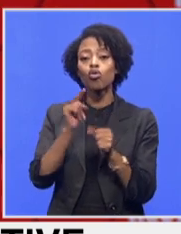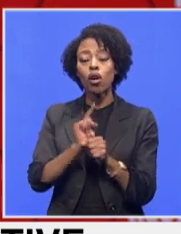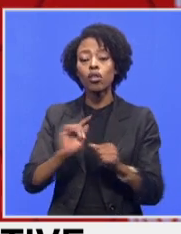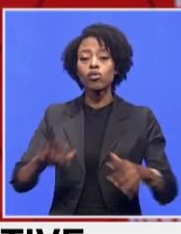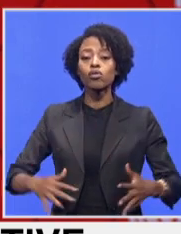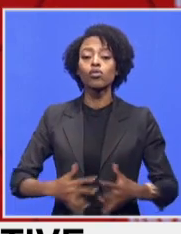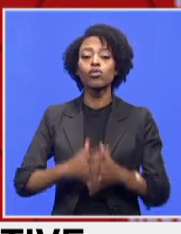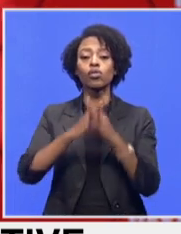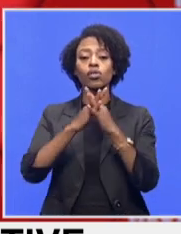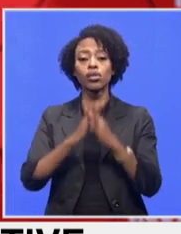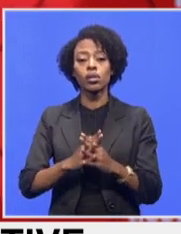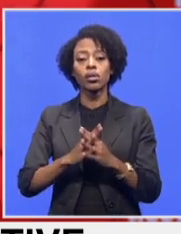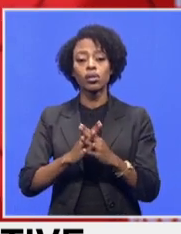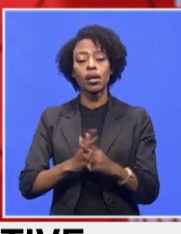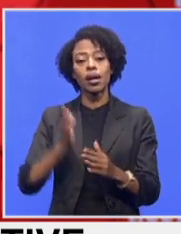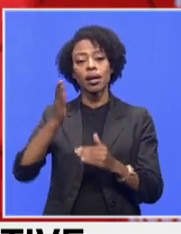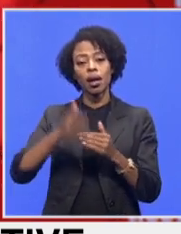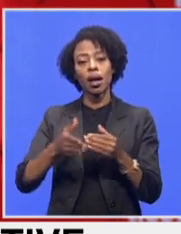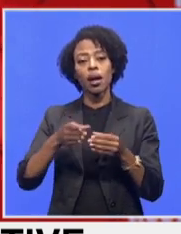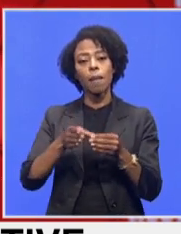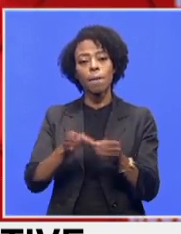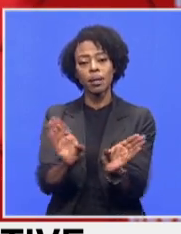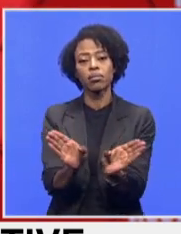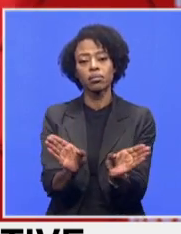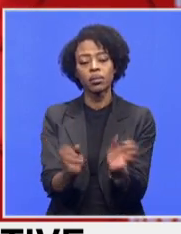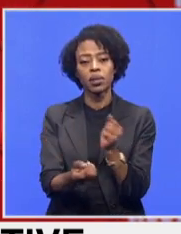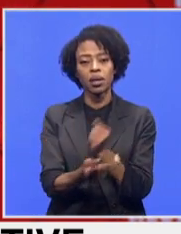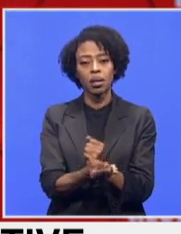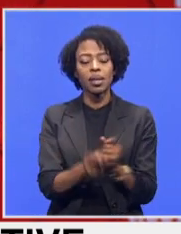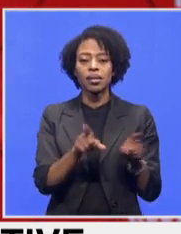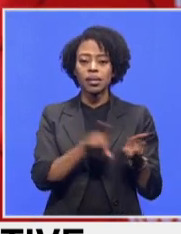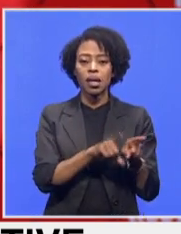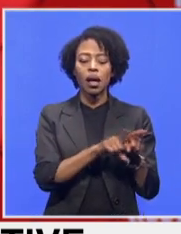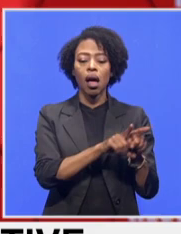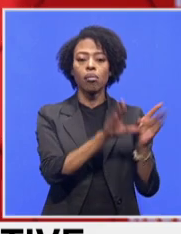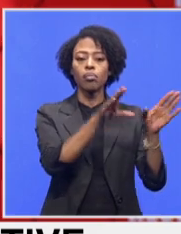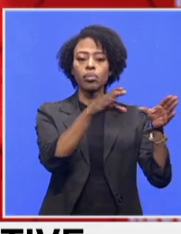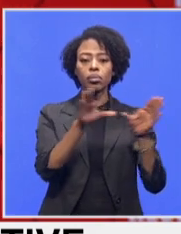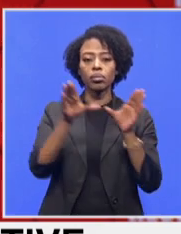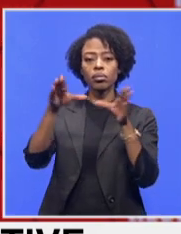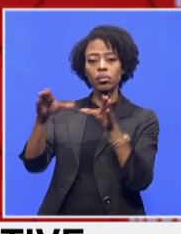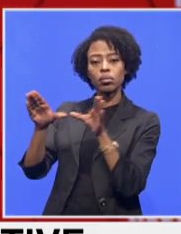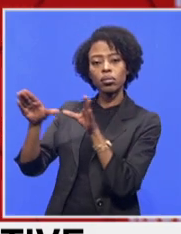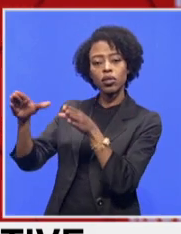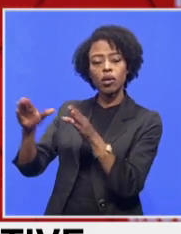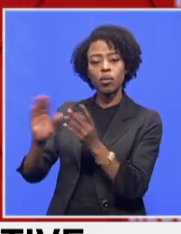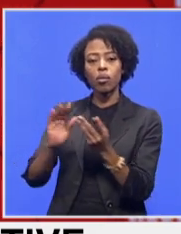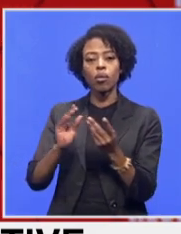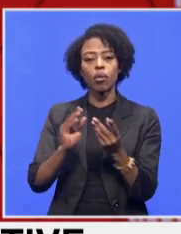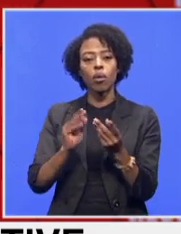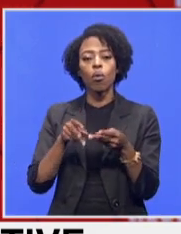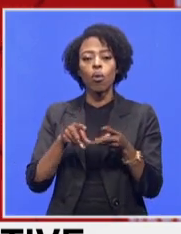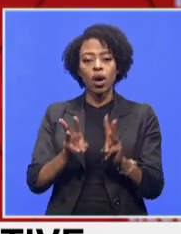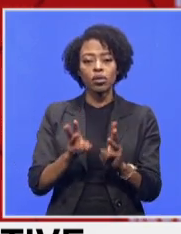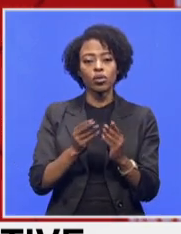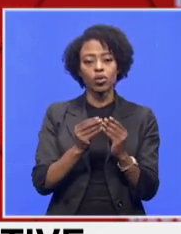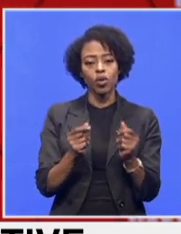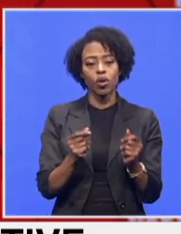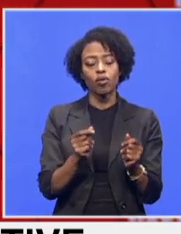end the fragmentization and the sectarian approaches in which small